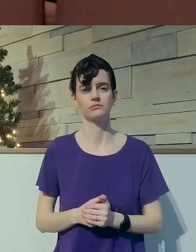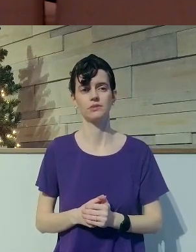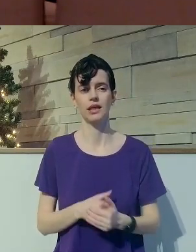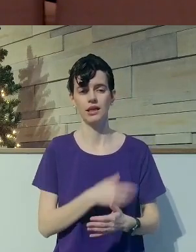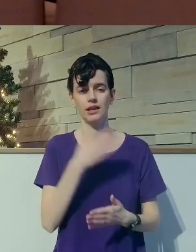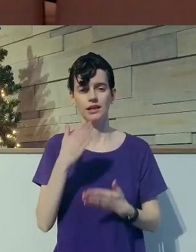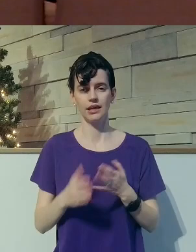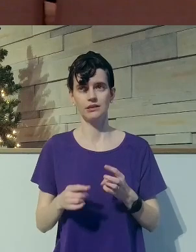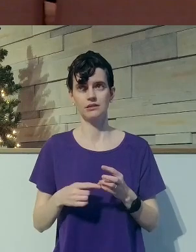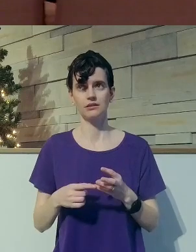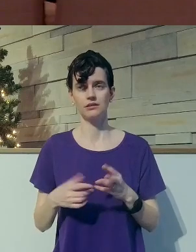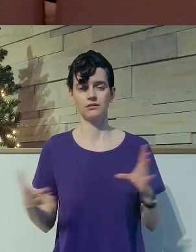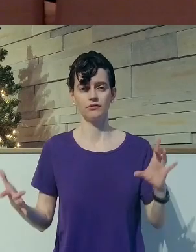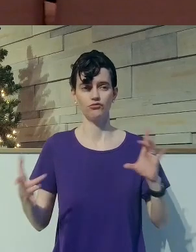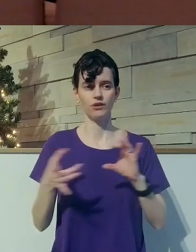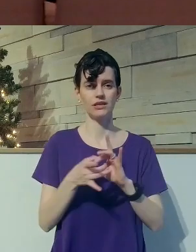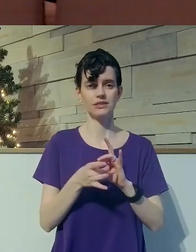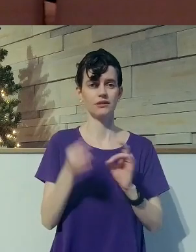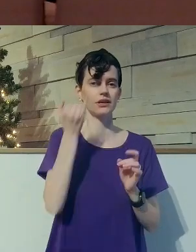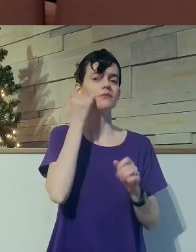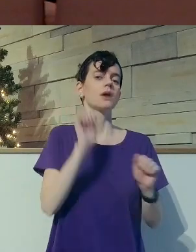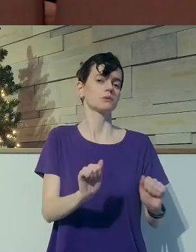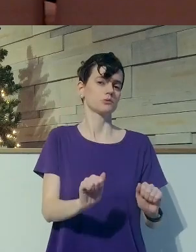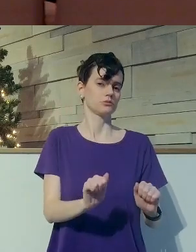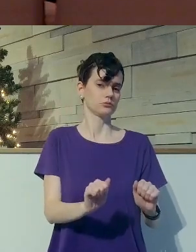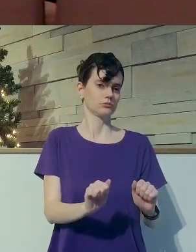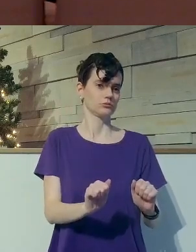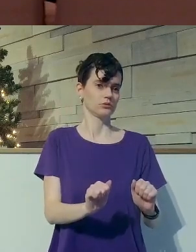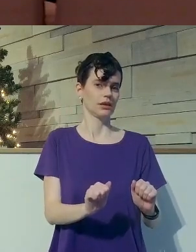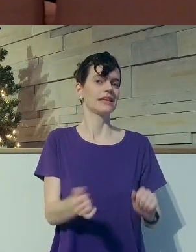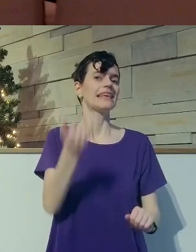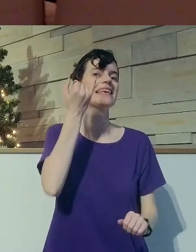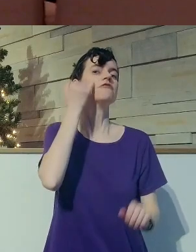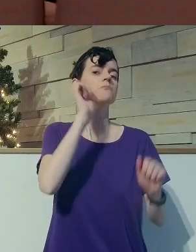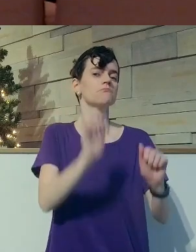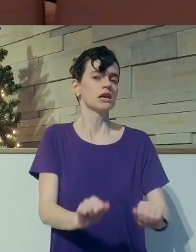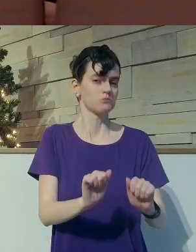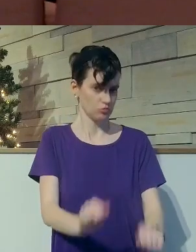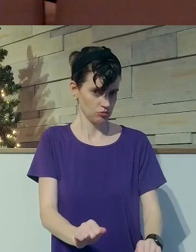And then lastly, reconcile, if possible. That's if possible.